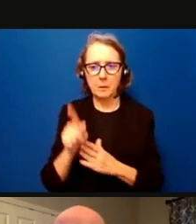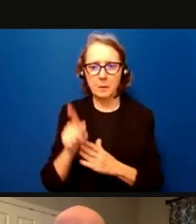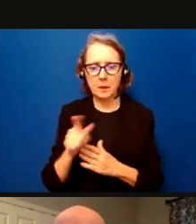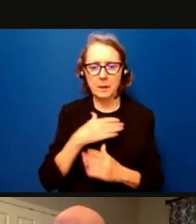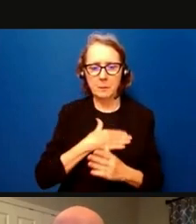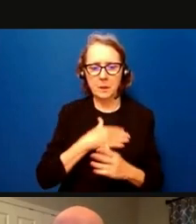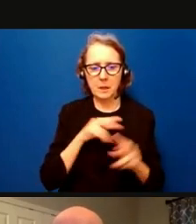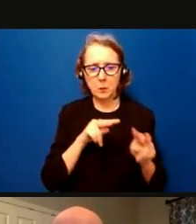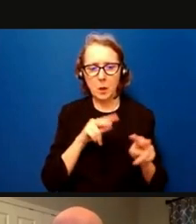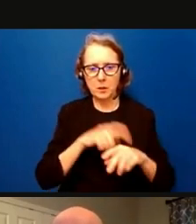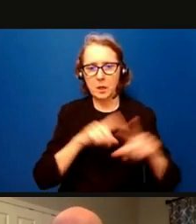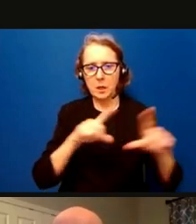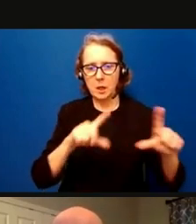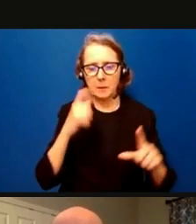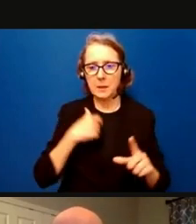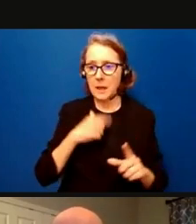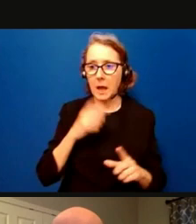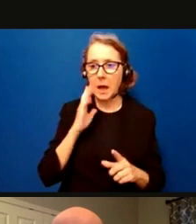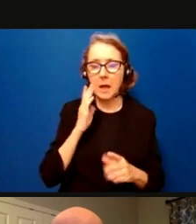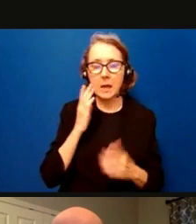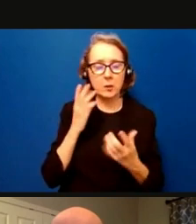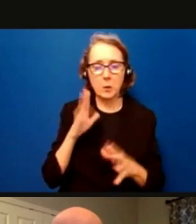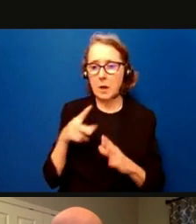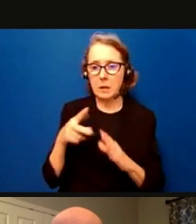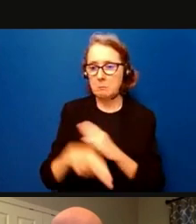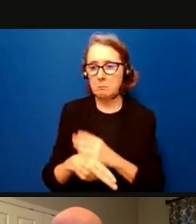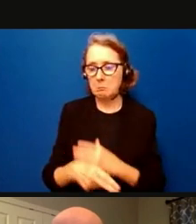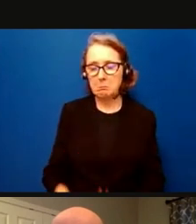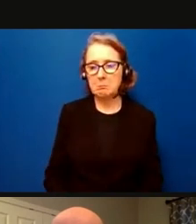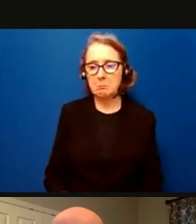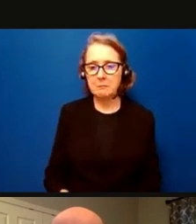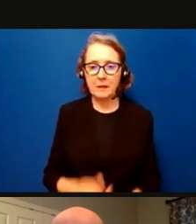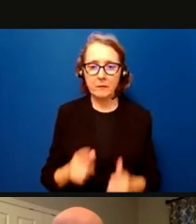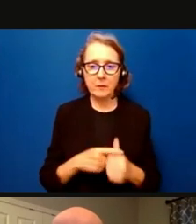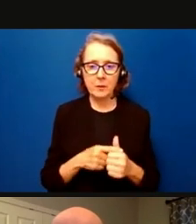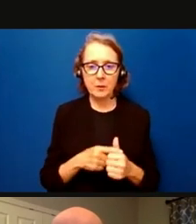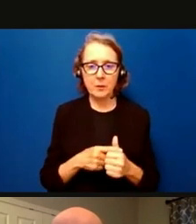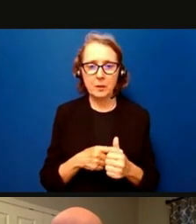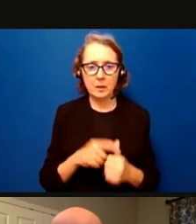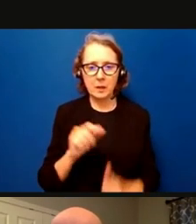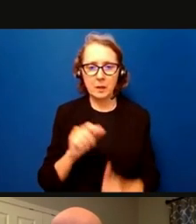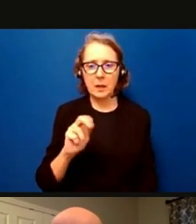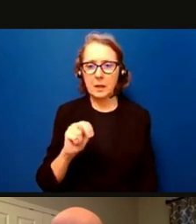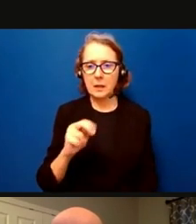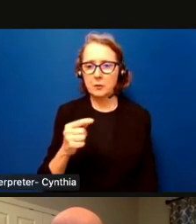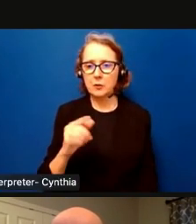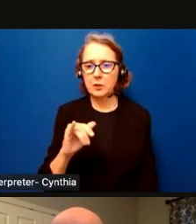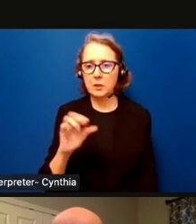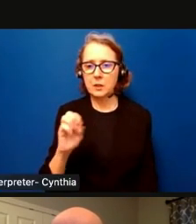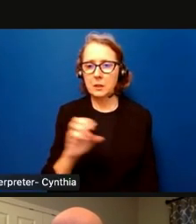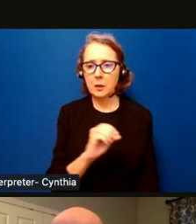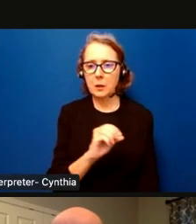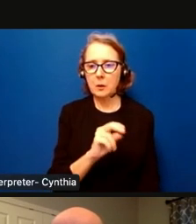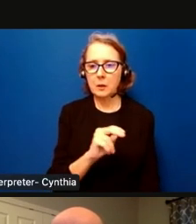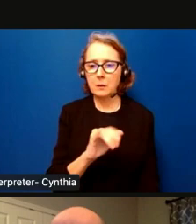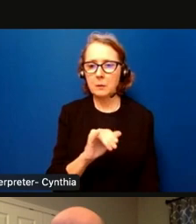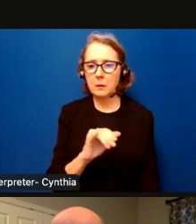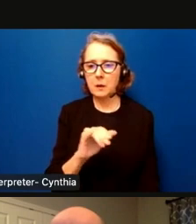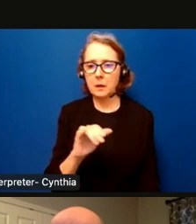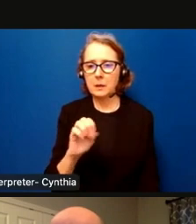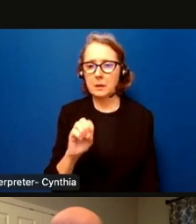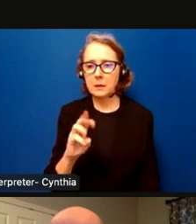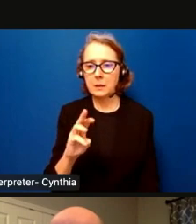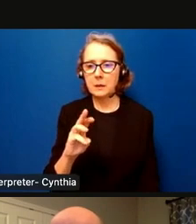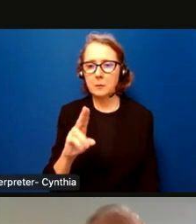yourself, watch the clock on that, because I would rather not have to do that. First up is Angie Onowuchi, the President and CEO